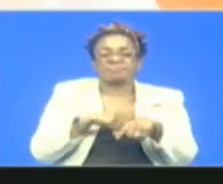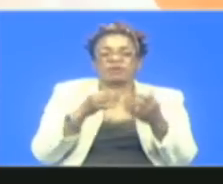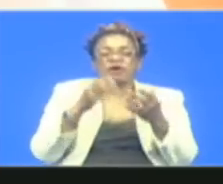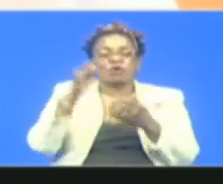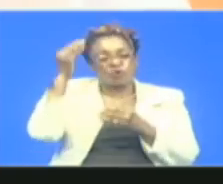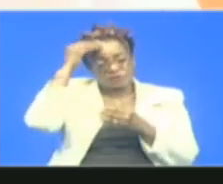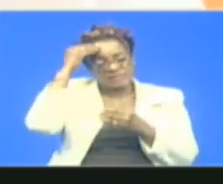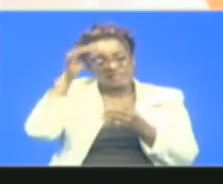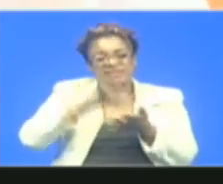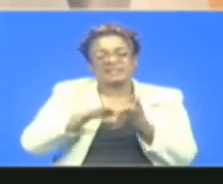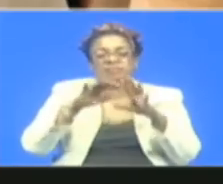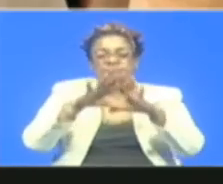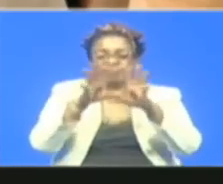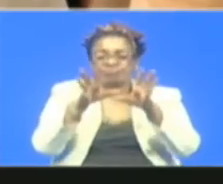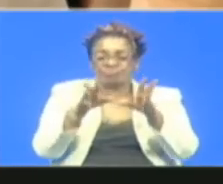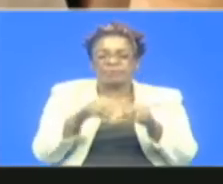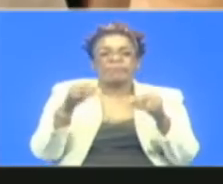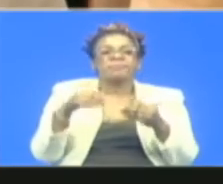brought together